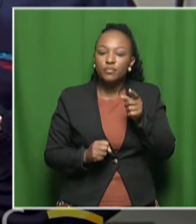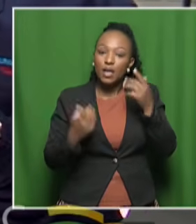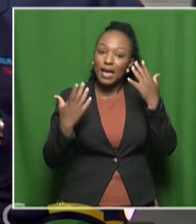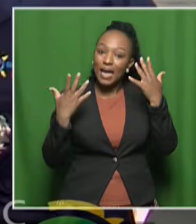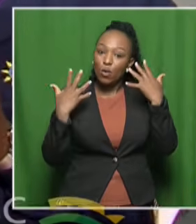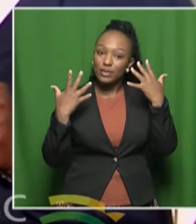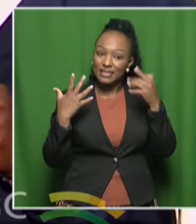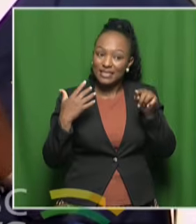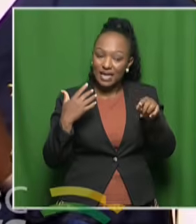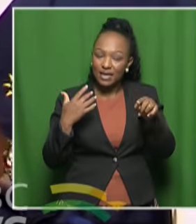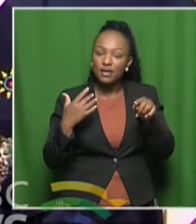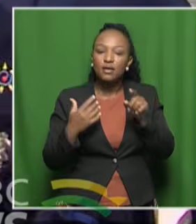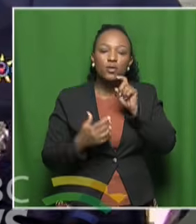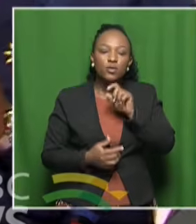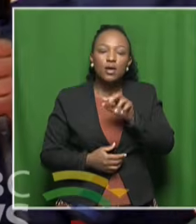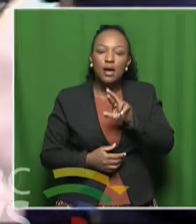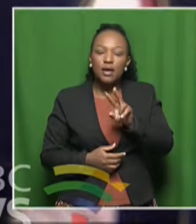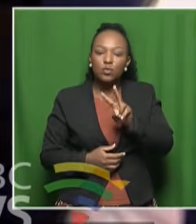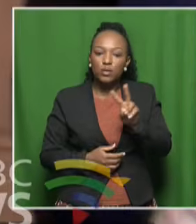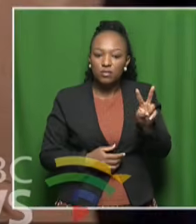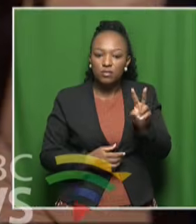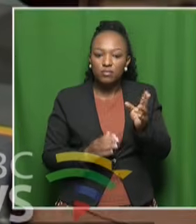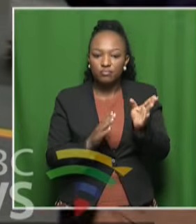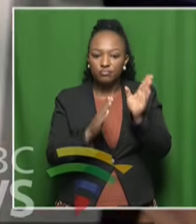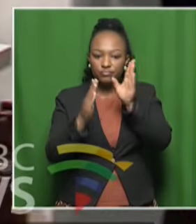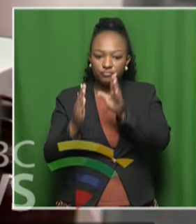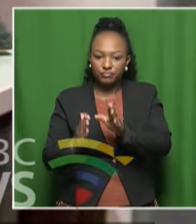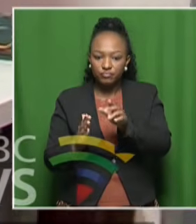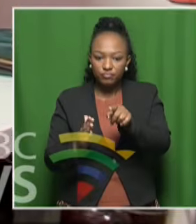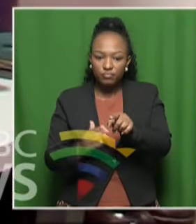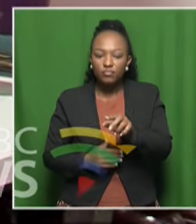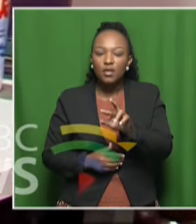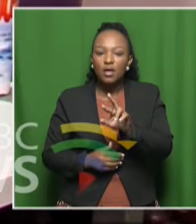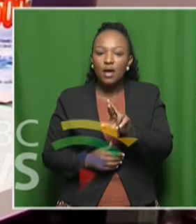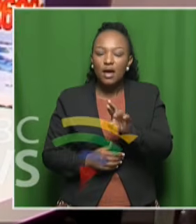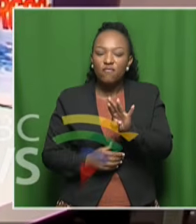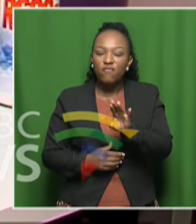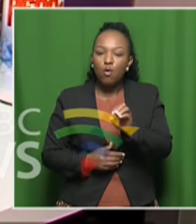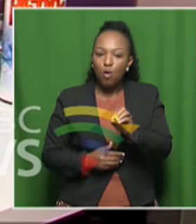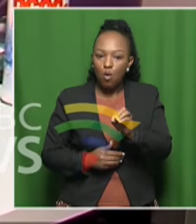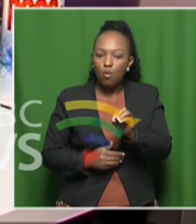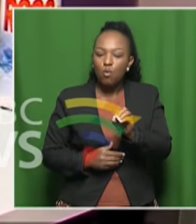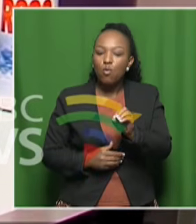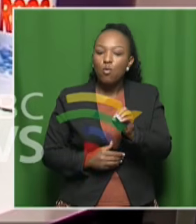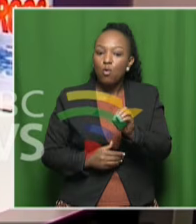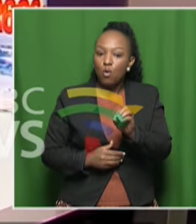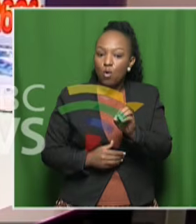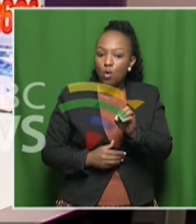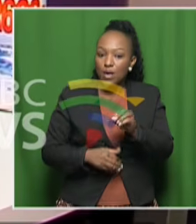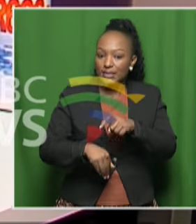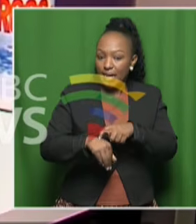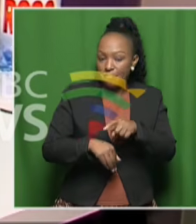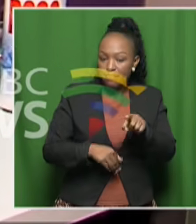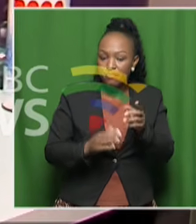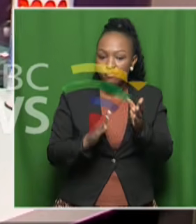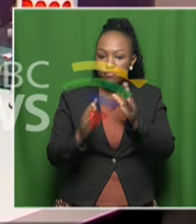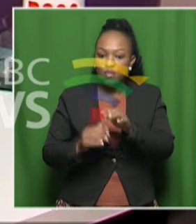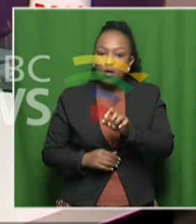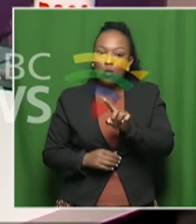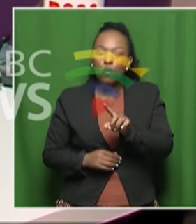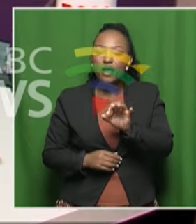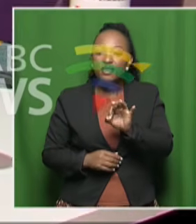that use R22. And then we also have R4010 for air conditioners also. And then we have 134A